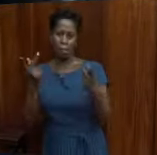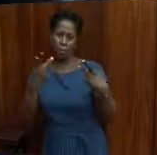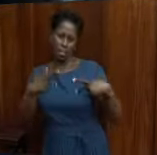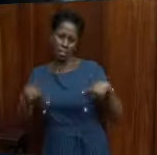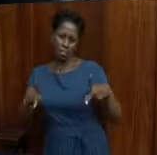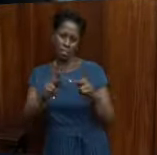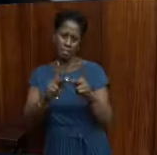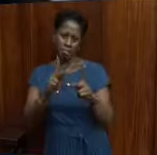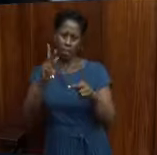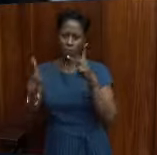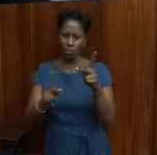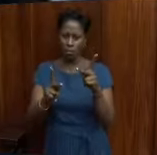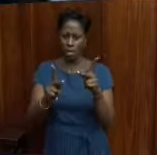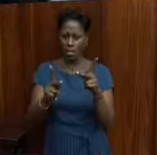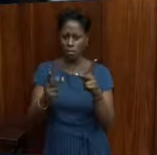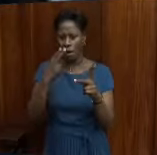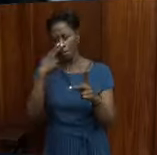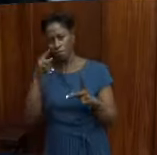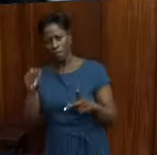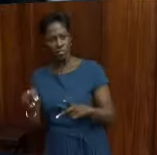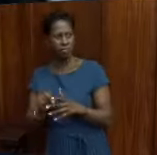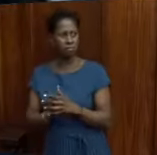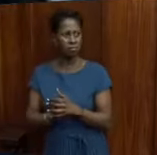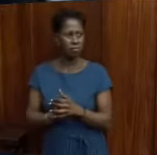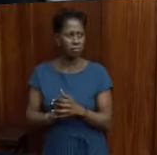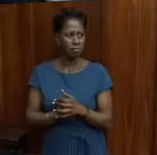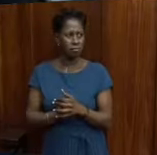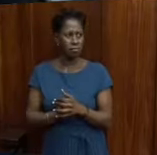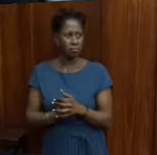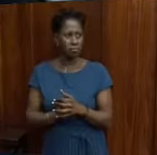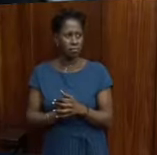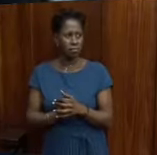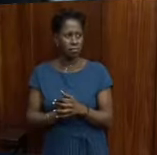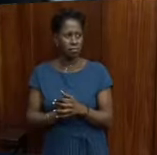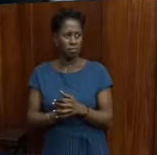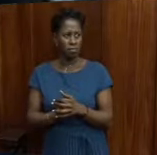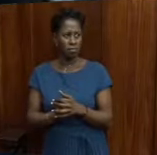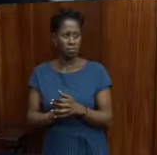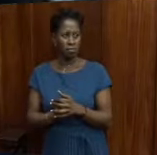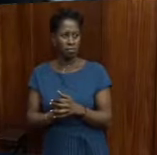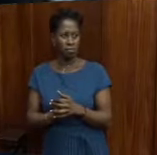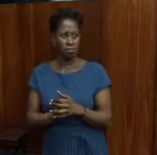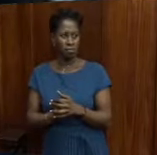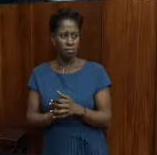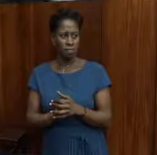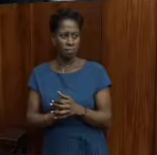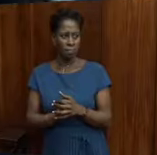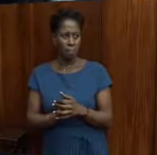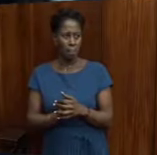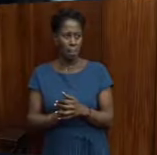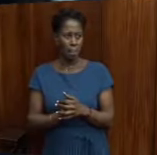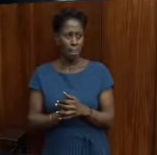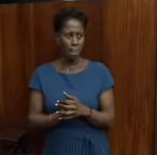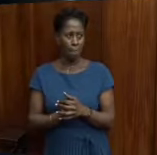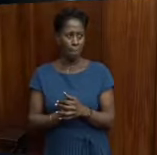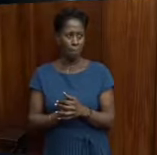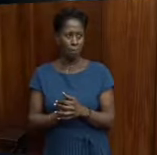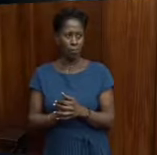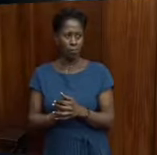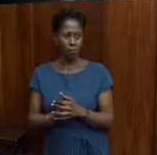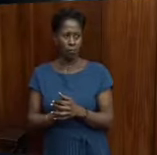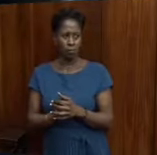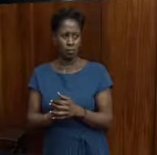for residents and visitors. This will bring St. Lucia one step closer to accomplishing Sustainable Development Goal 11.7,